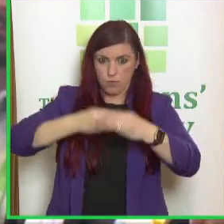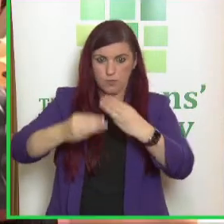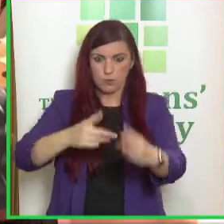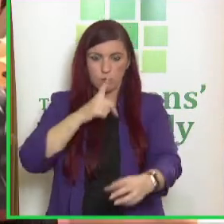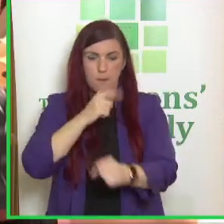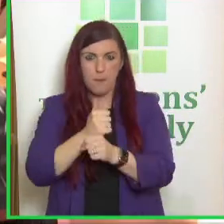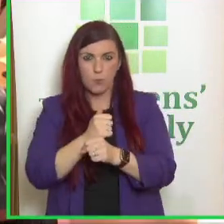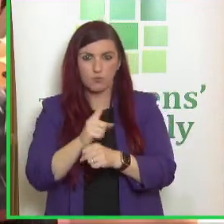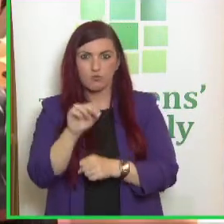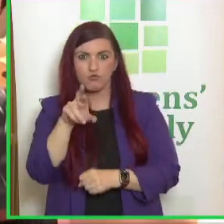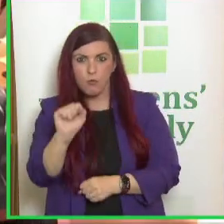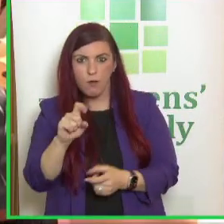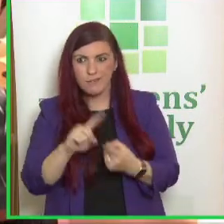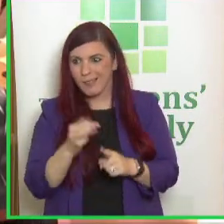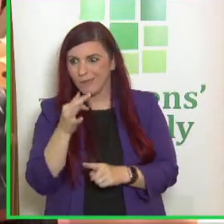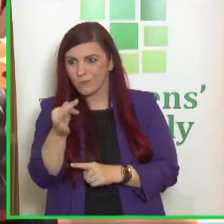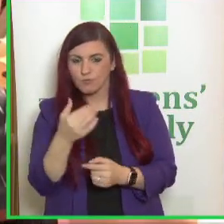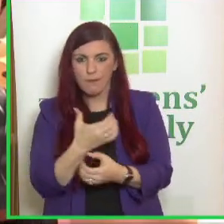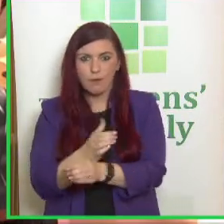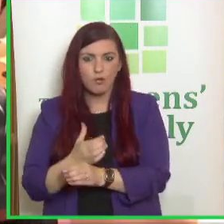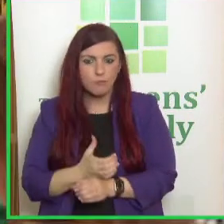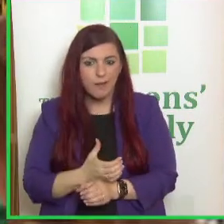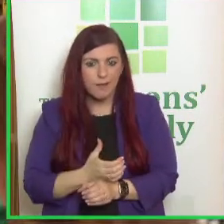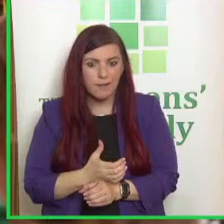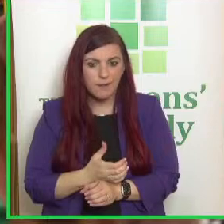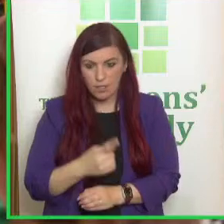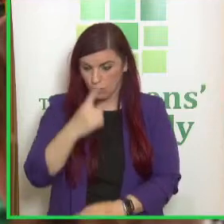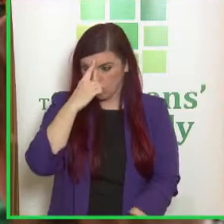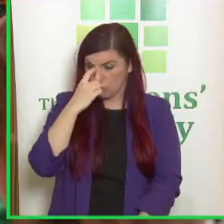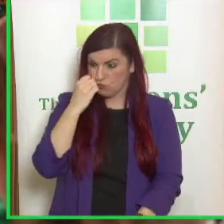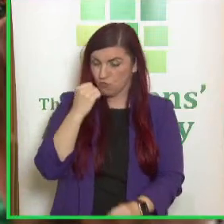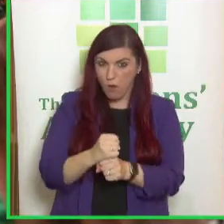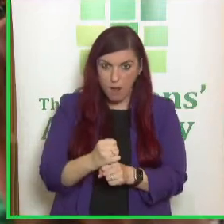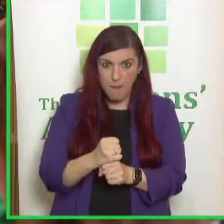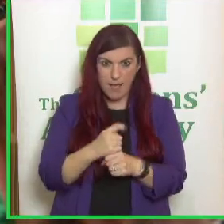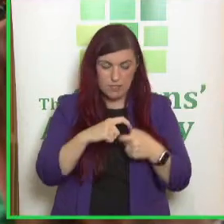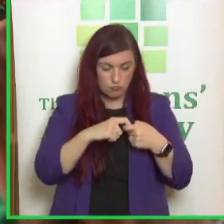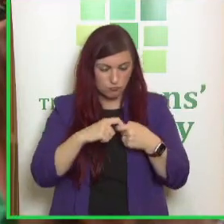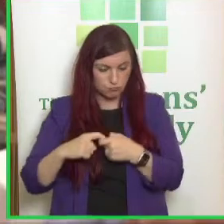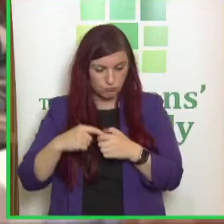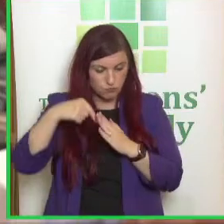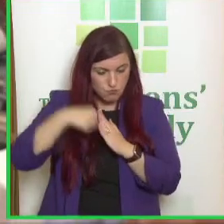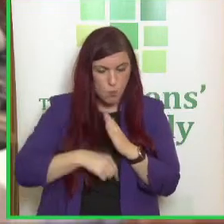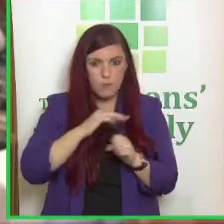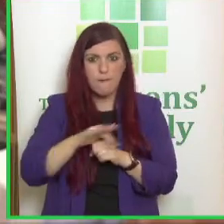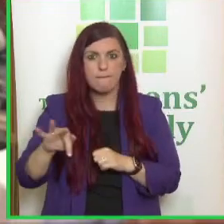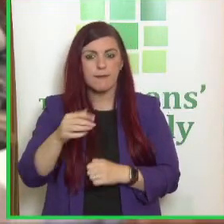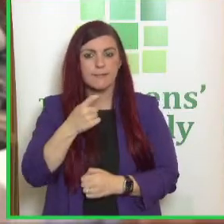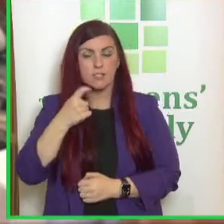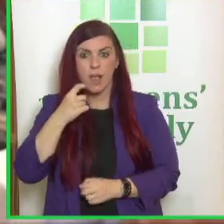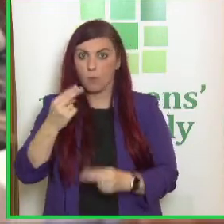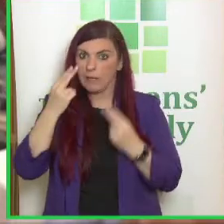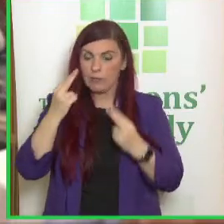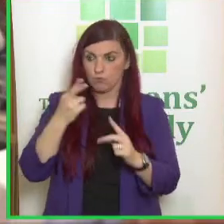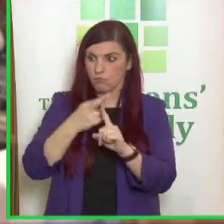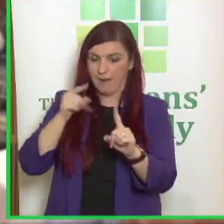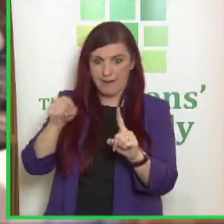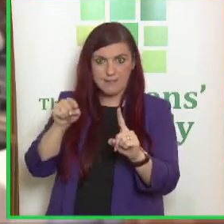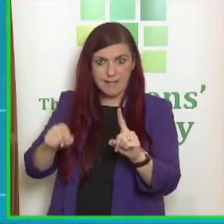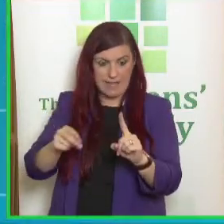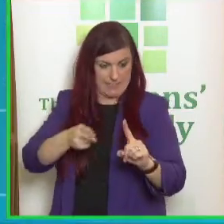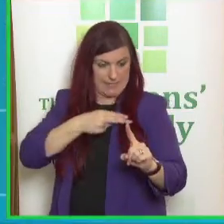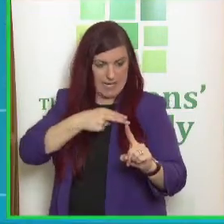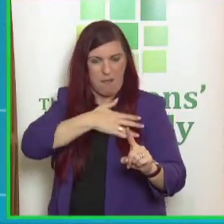and about the future of this country. You know, trauma is the root of addiction, and this has to be recognised and the stigma